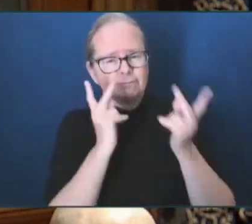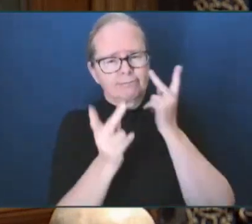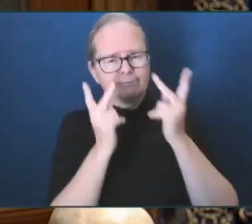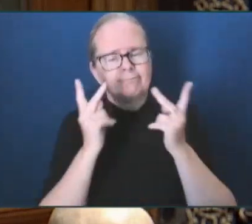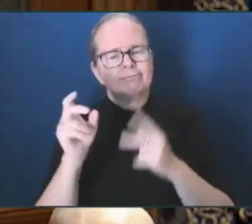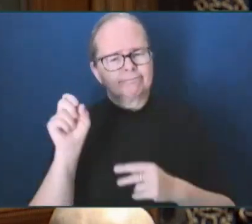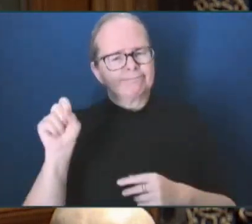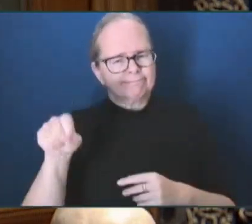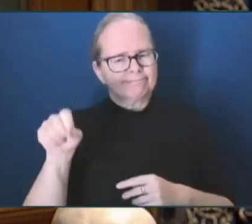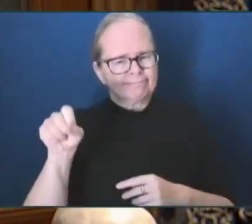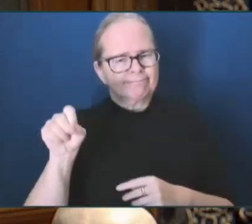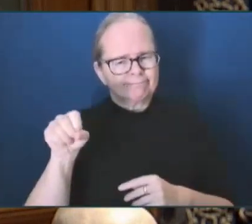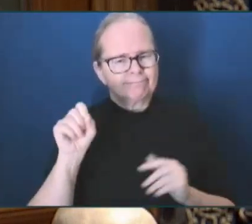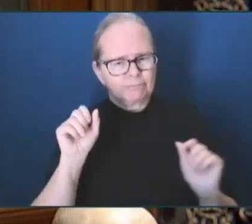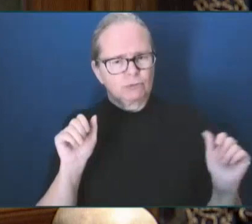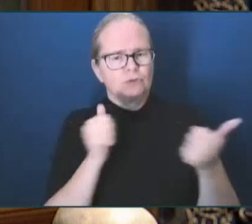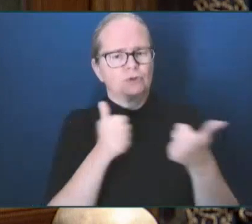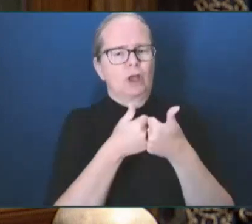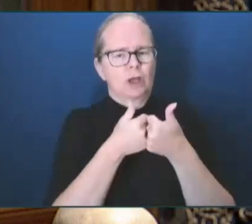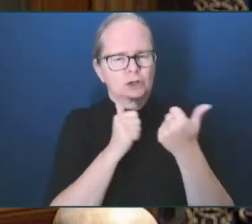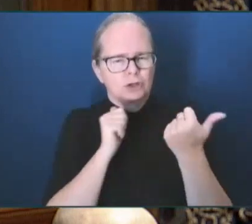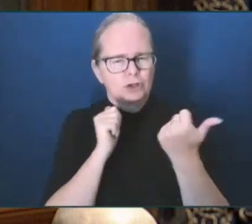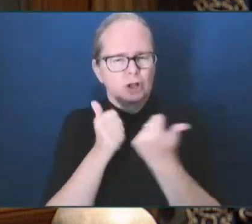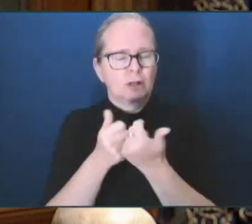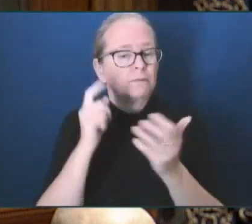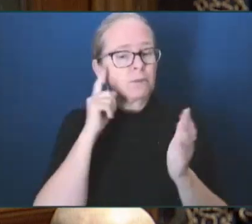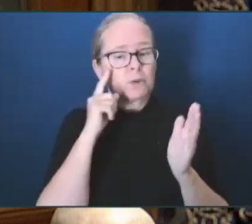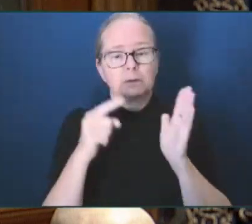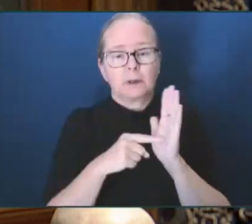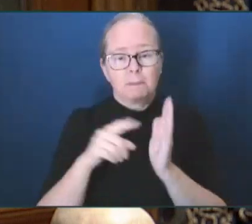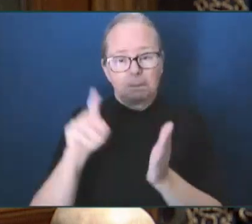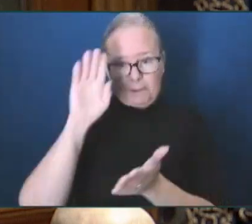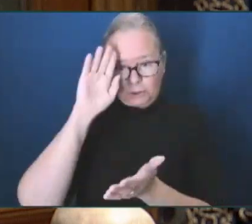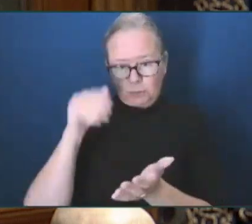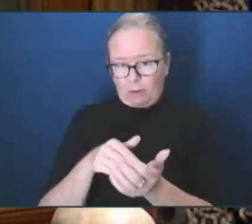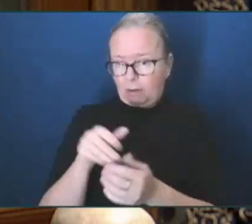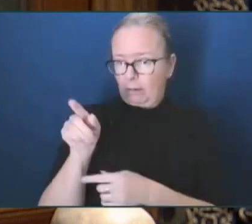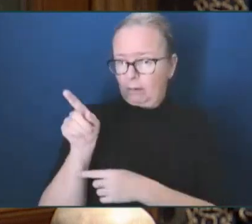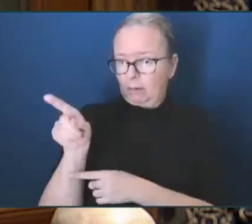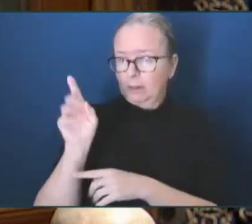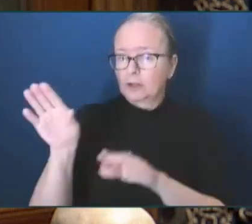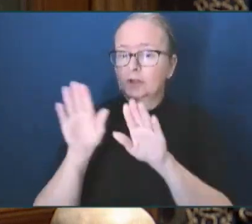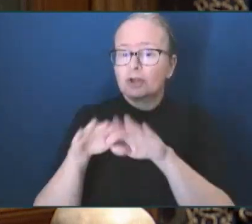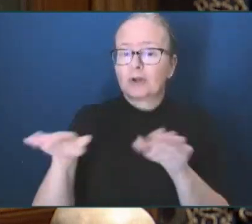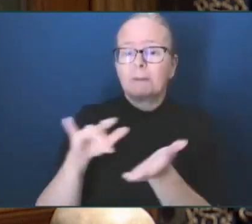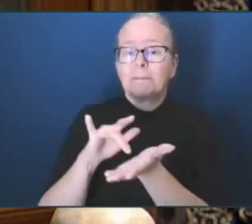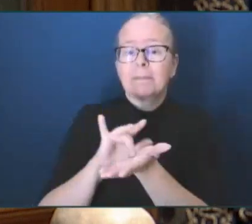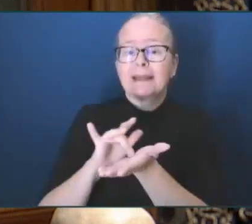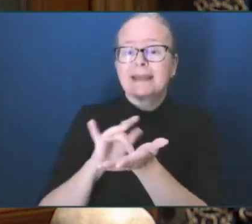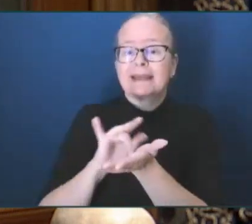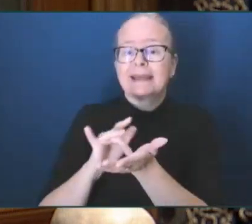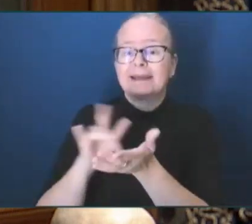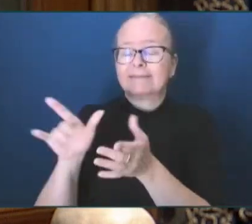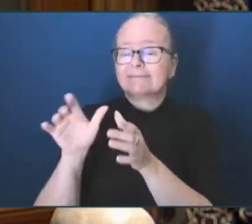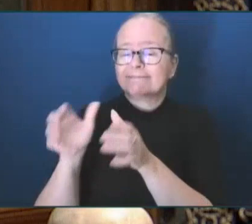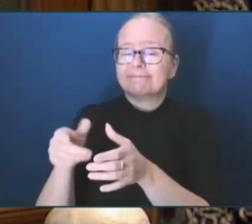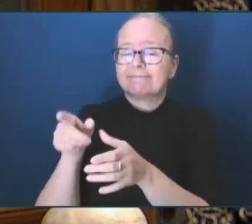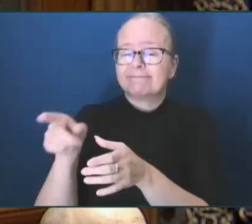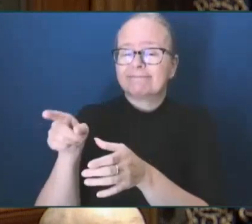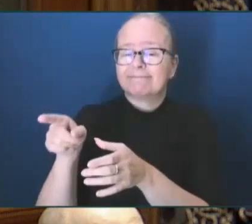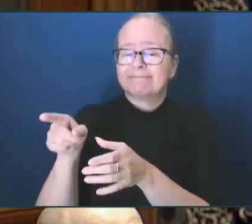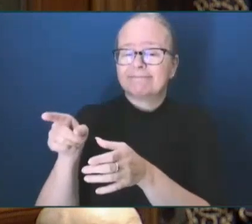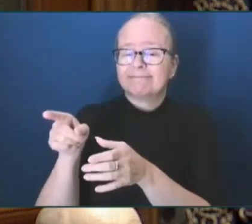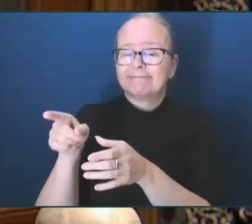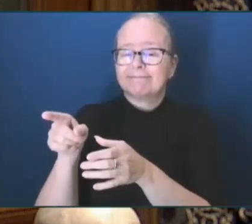Montreal's pediatric unit is being described like a horror film. 2 of their hospitals hit 2 to 3 times their capacity. In